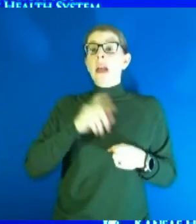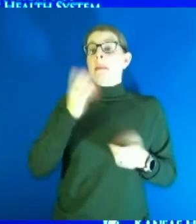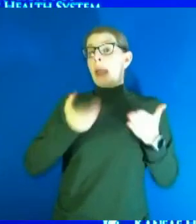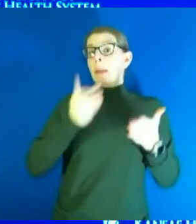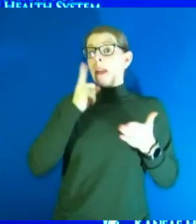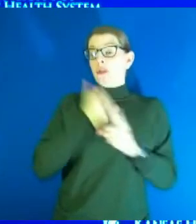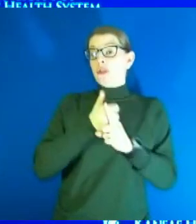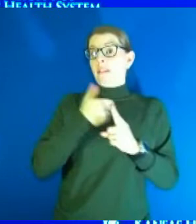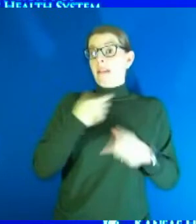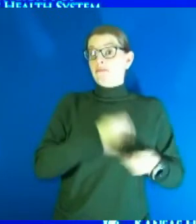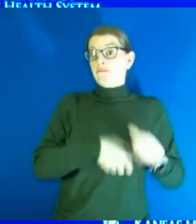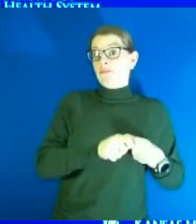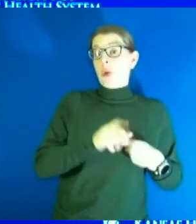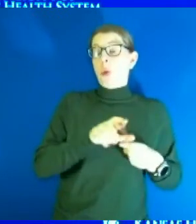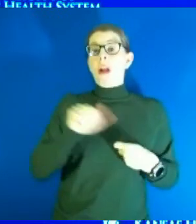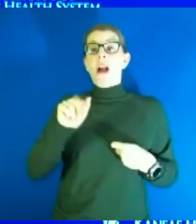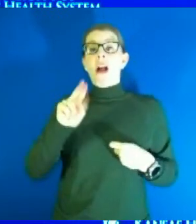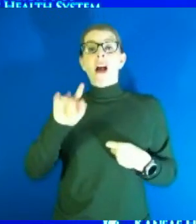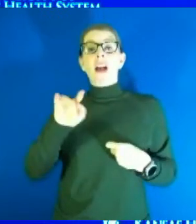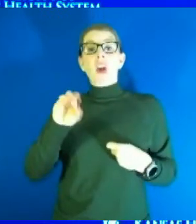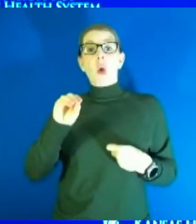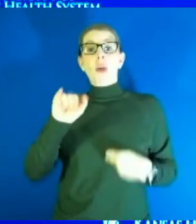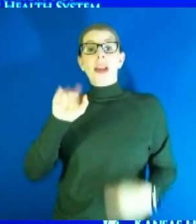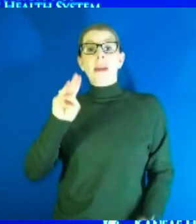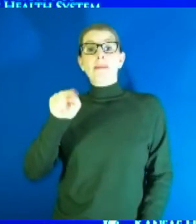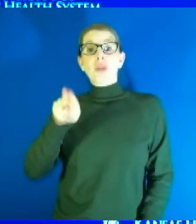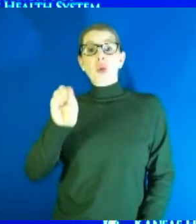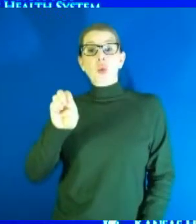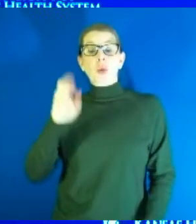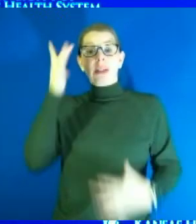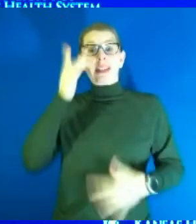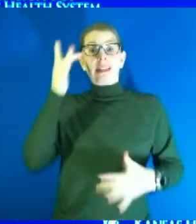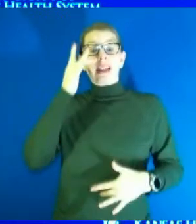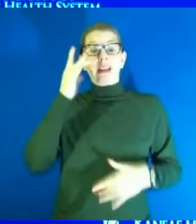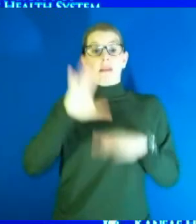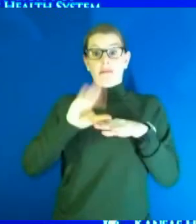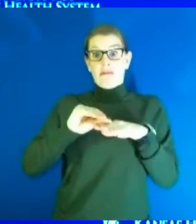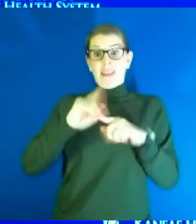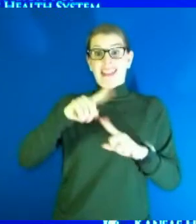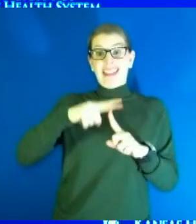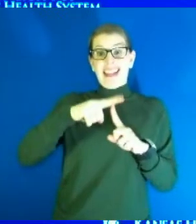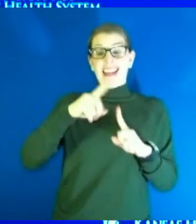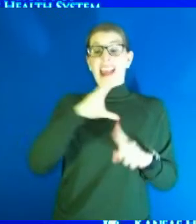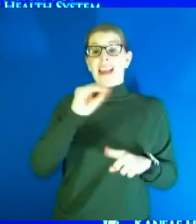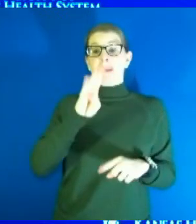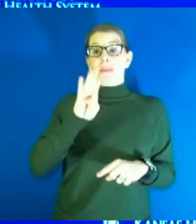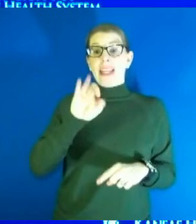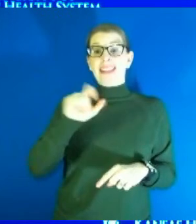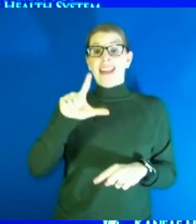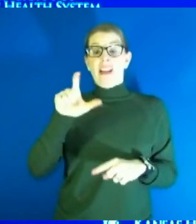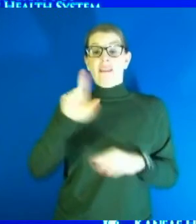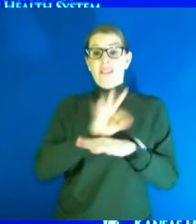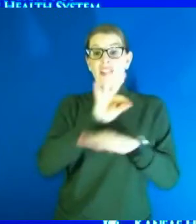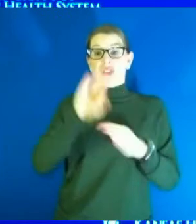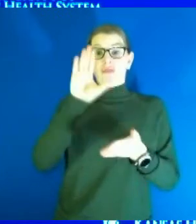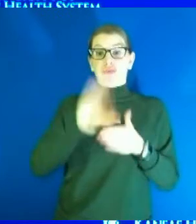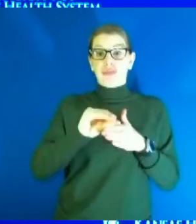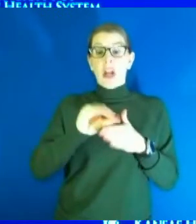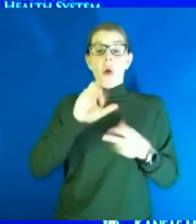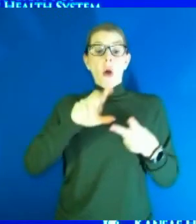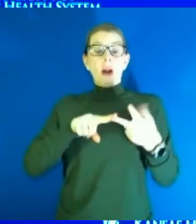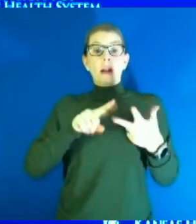have autoimmune disease that reduces your immune system, such as your T cell and B cell functioning, whether that's inborn